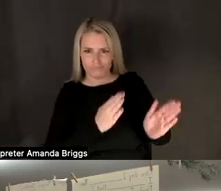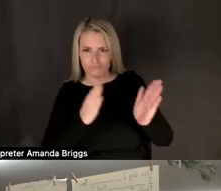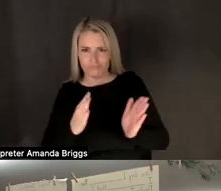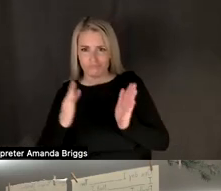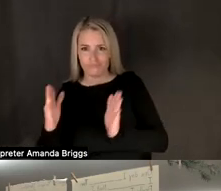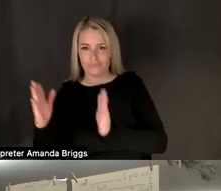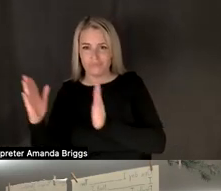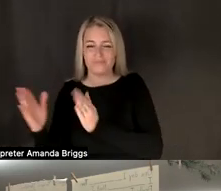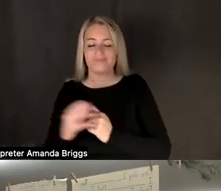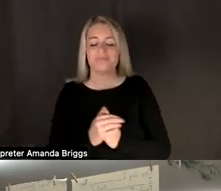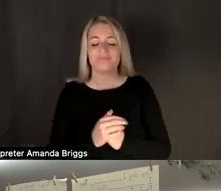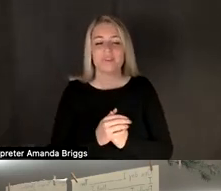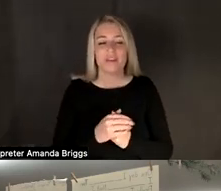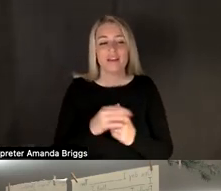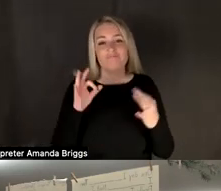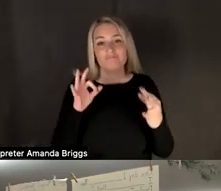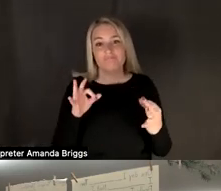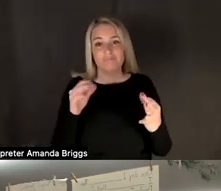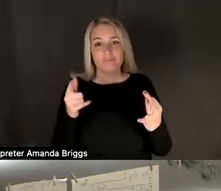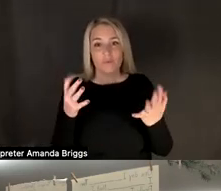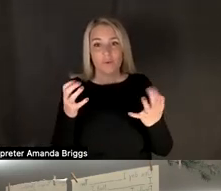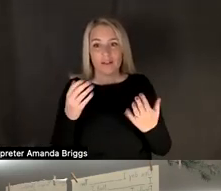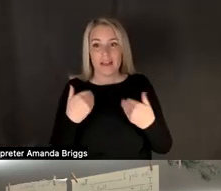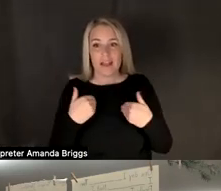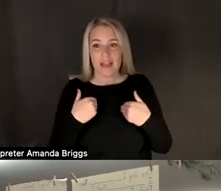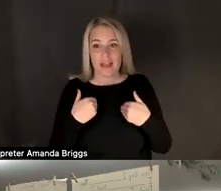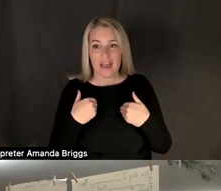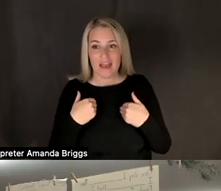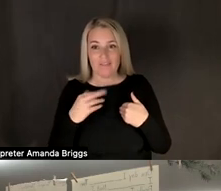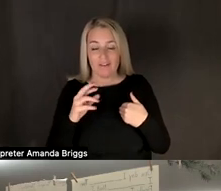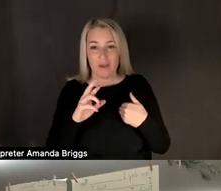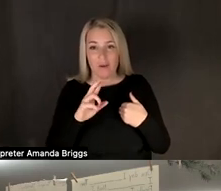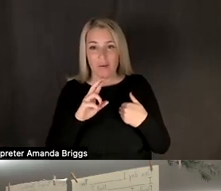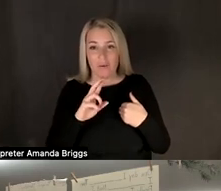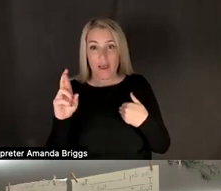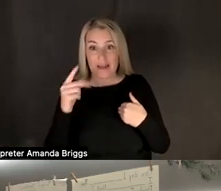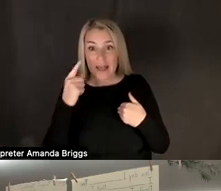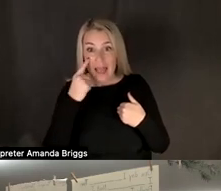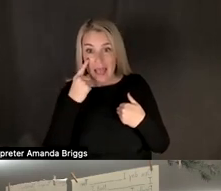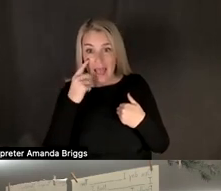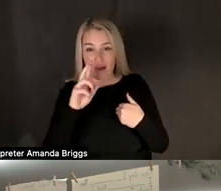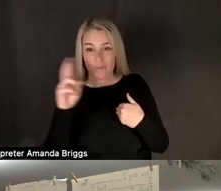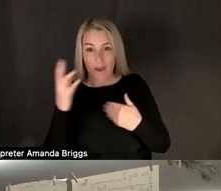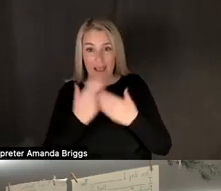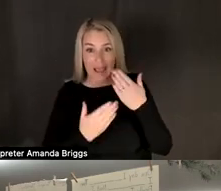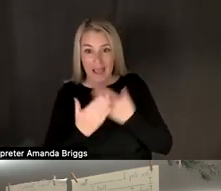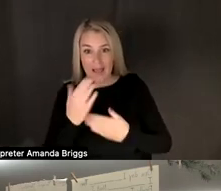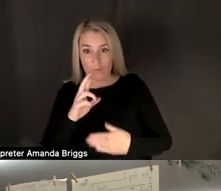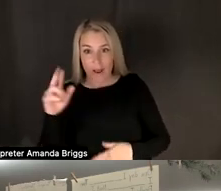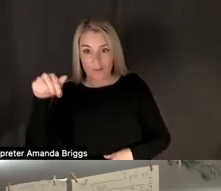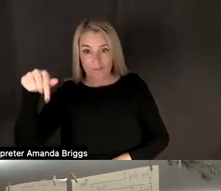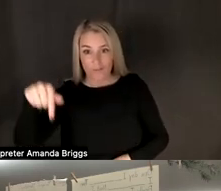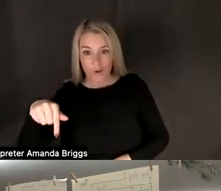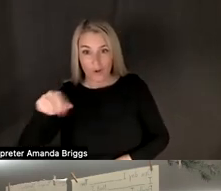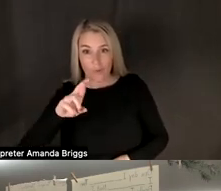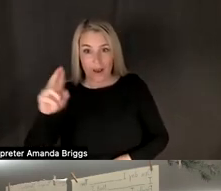Ideally, we want to have a right eye, a right hand, a right foot, a right ear. Your whole body is